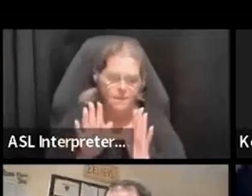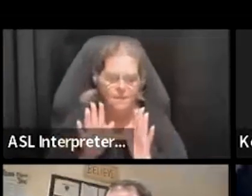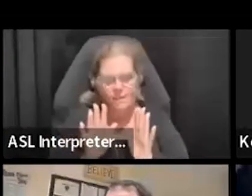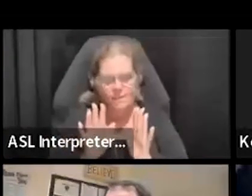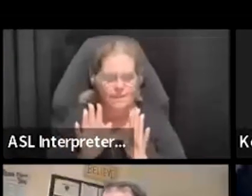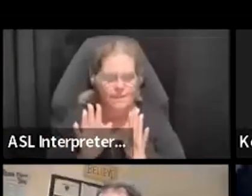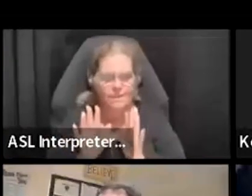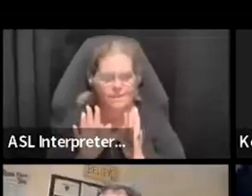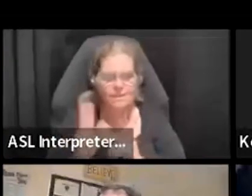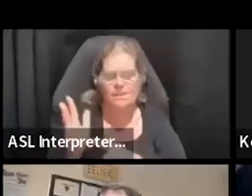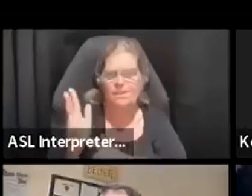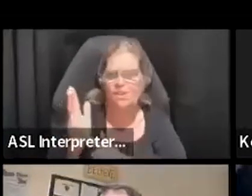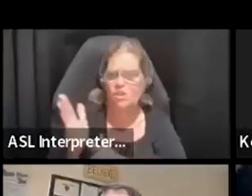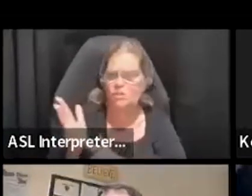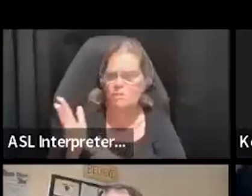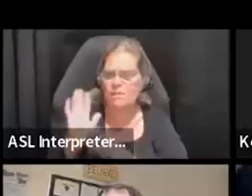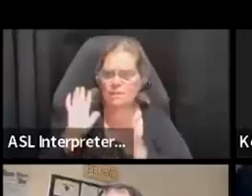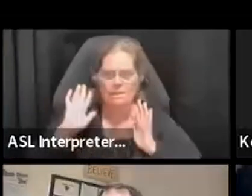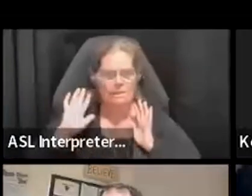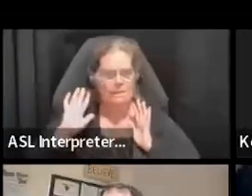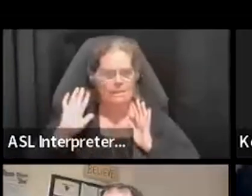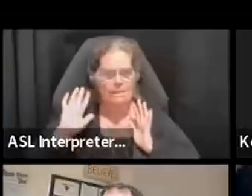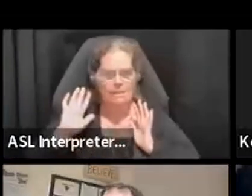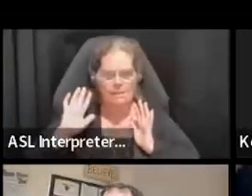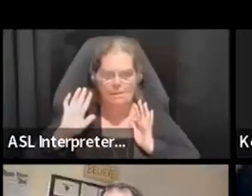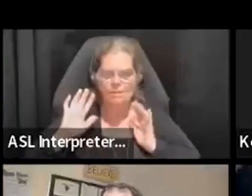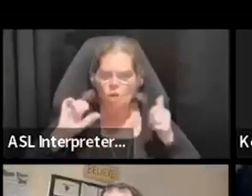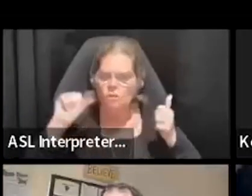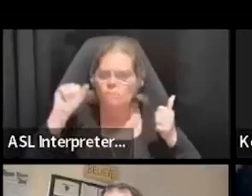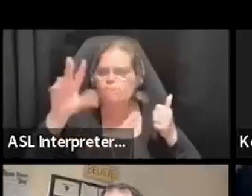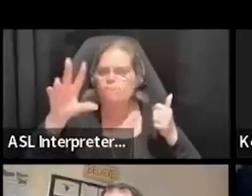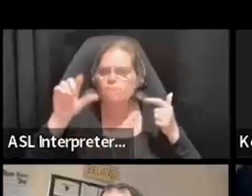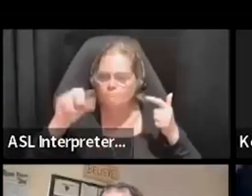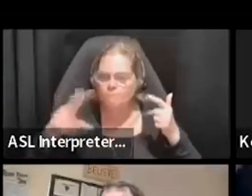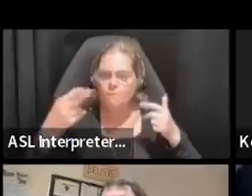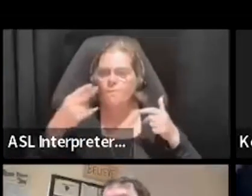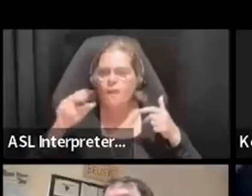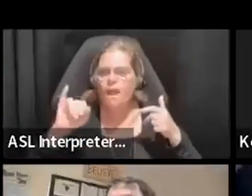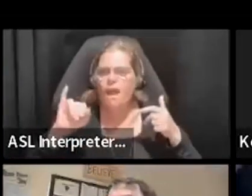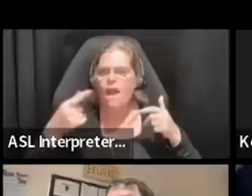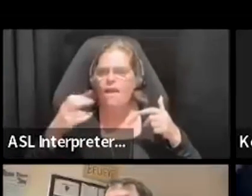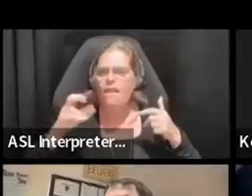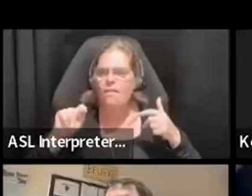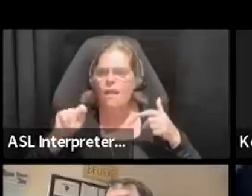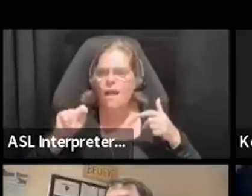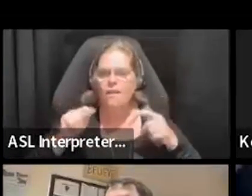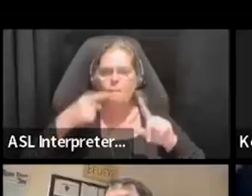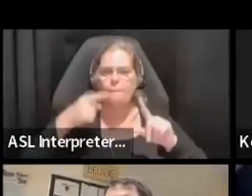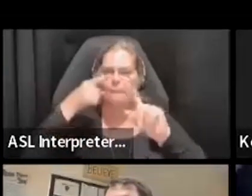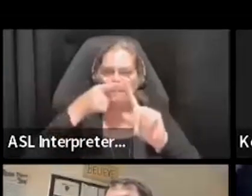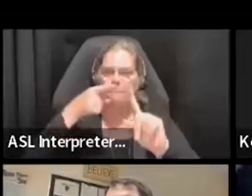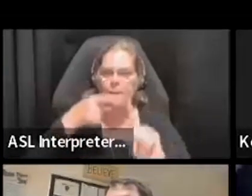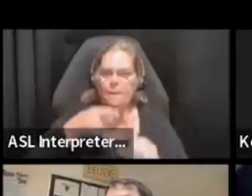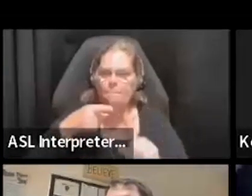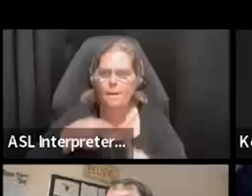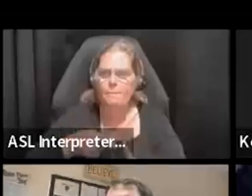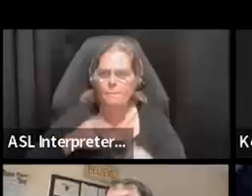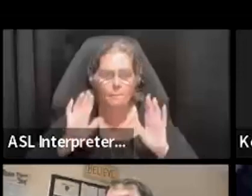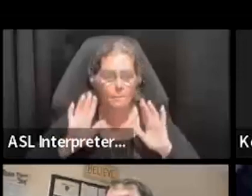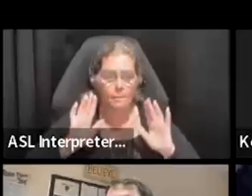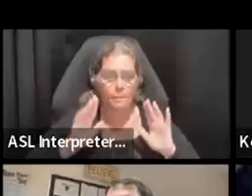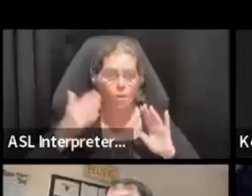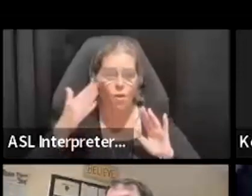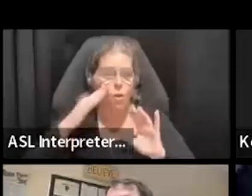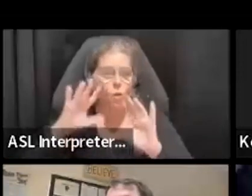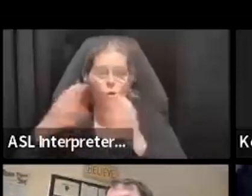again, roughly 3 or so minutes, the highlights of your discussion. And I'm hoping folks know that there was a group